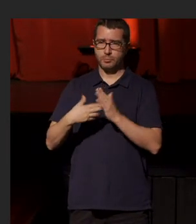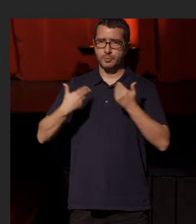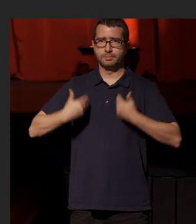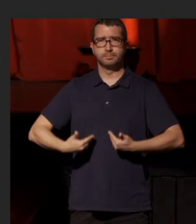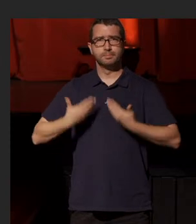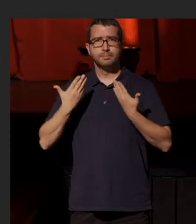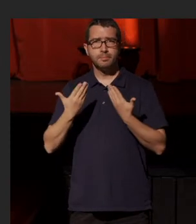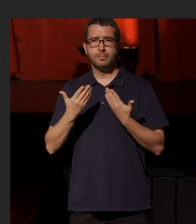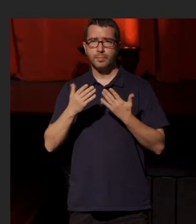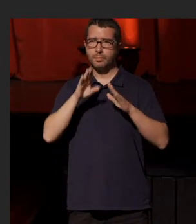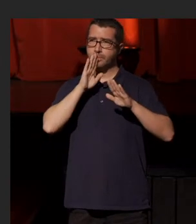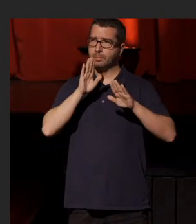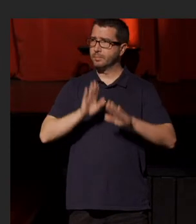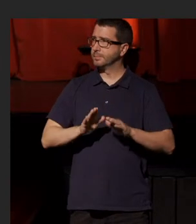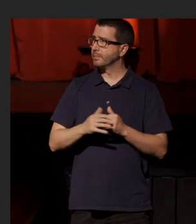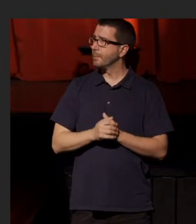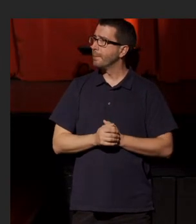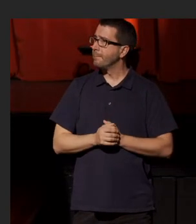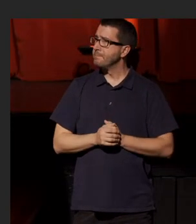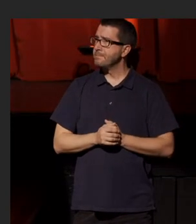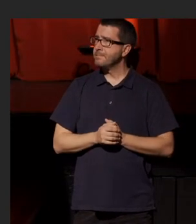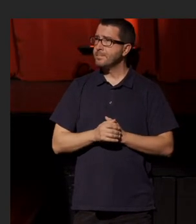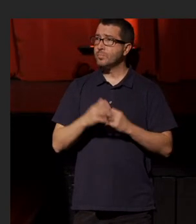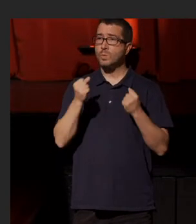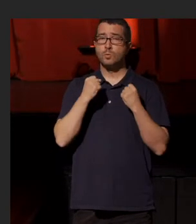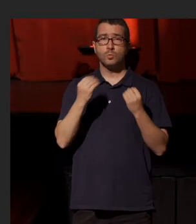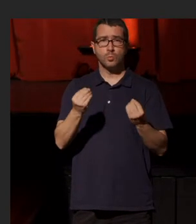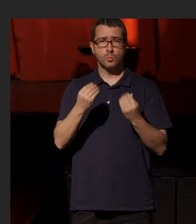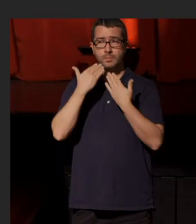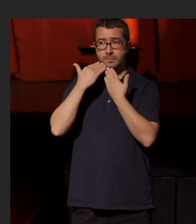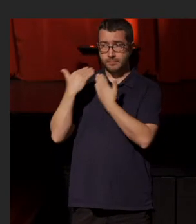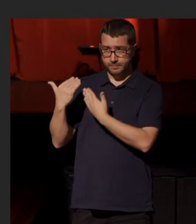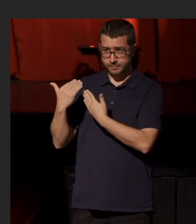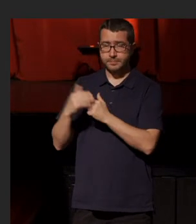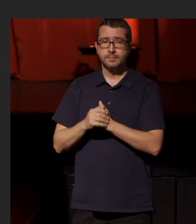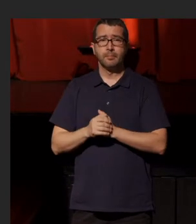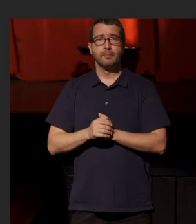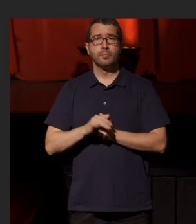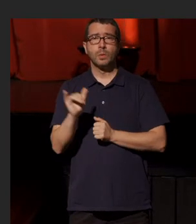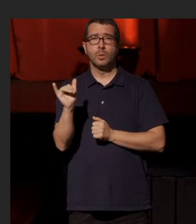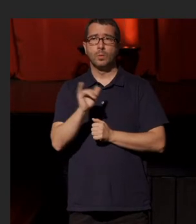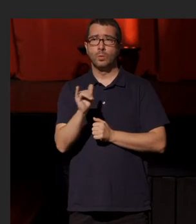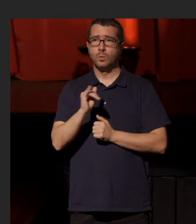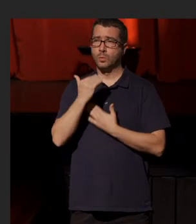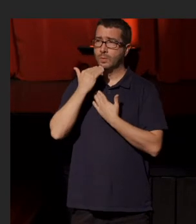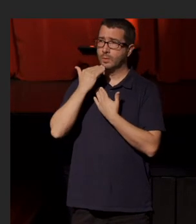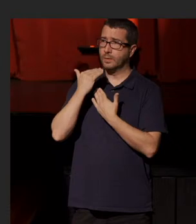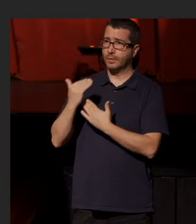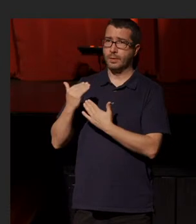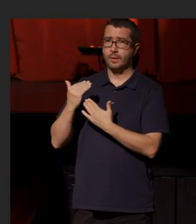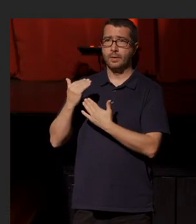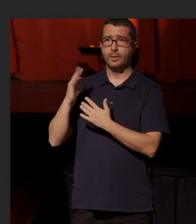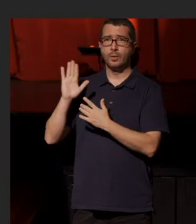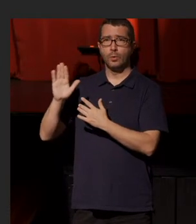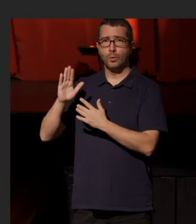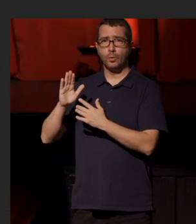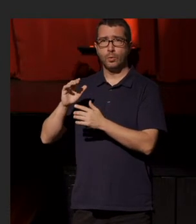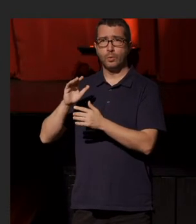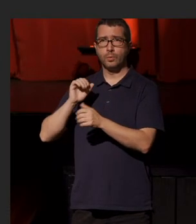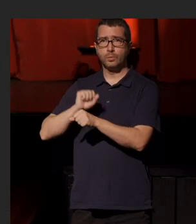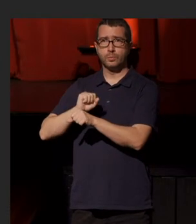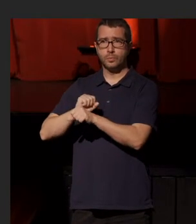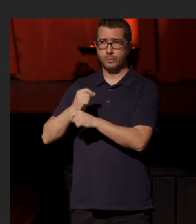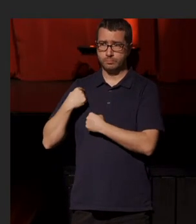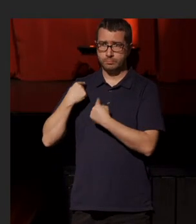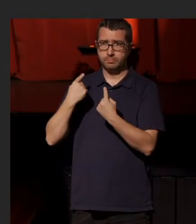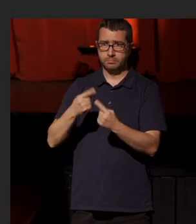so amazingly well. So I just want to thank her, and thank her in particular for all she's done to make the